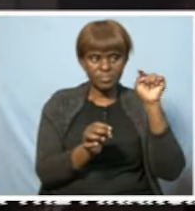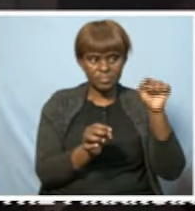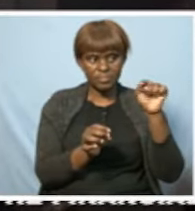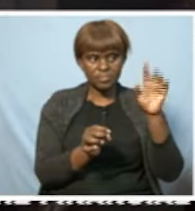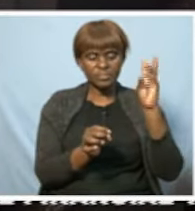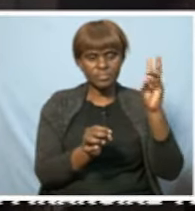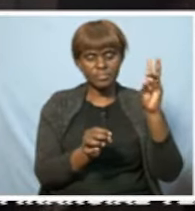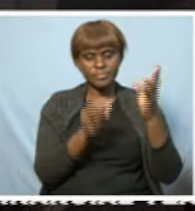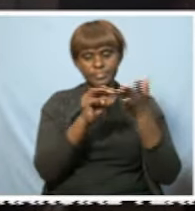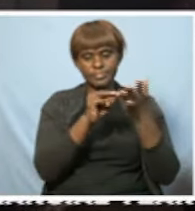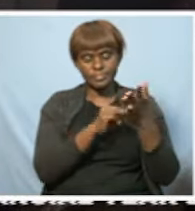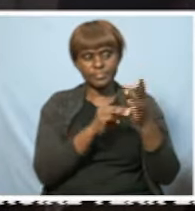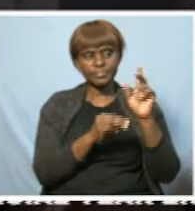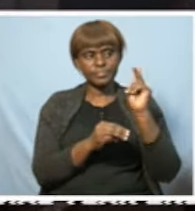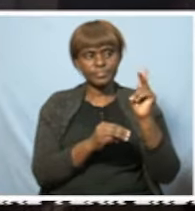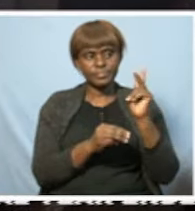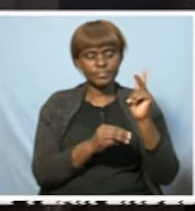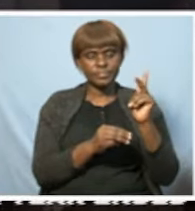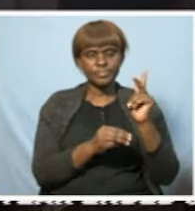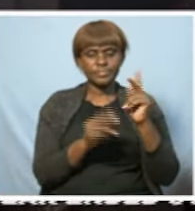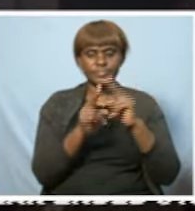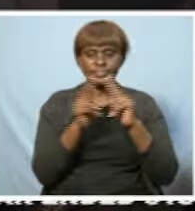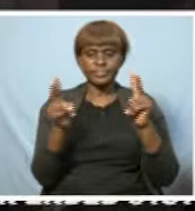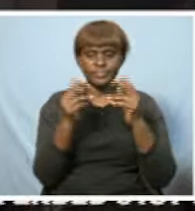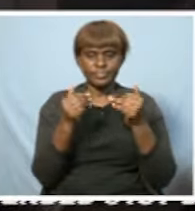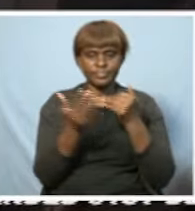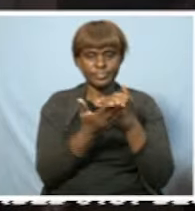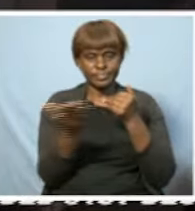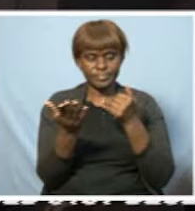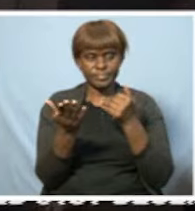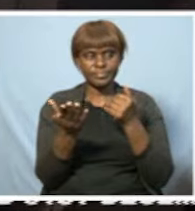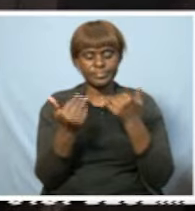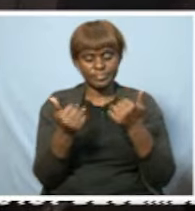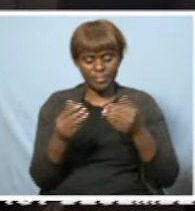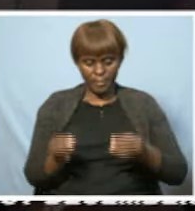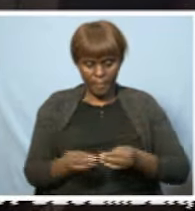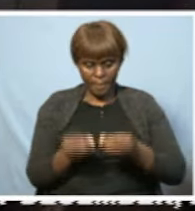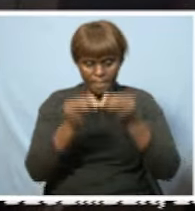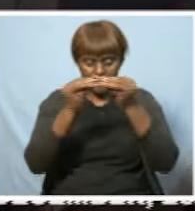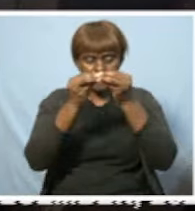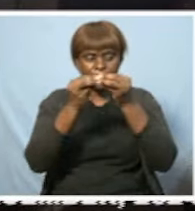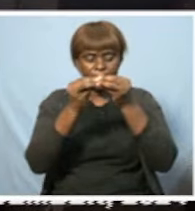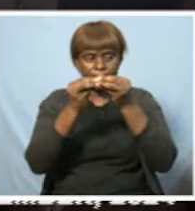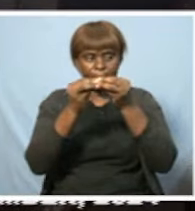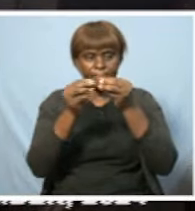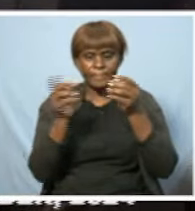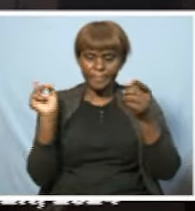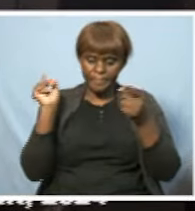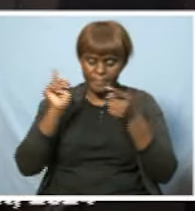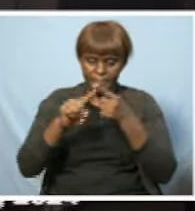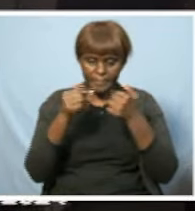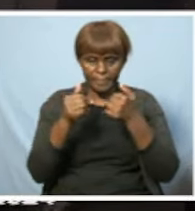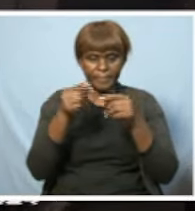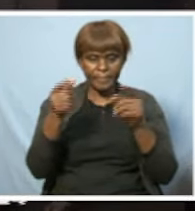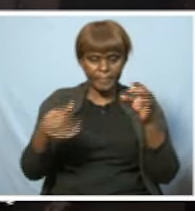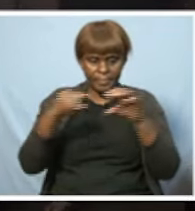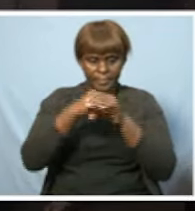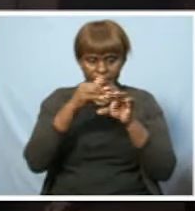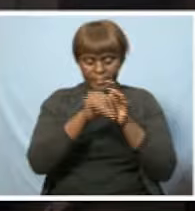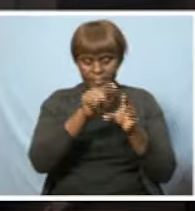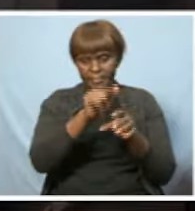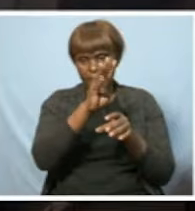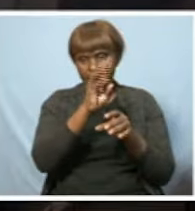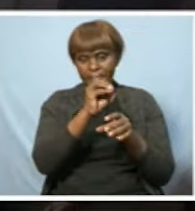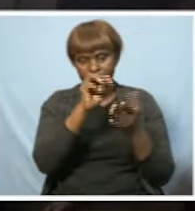28.6 million. So cumulatively, up to date, including the 40 million, probably